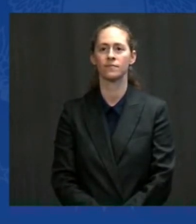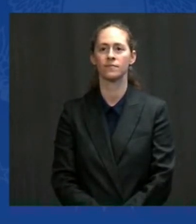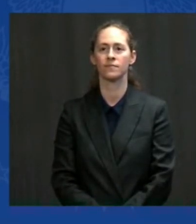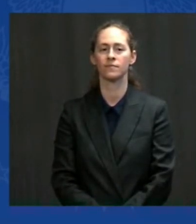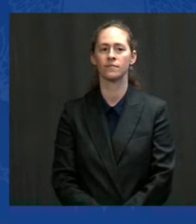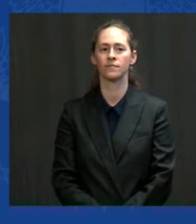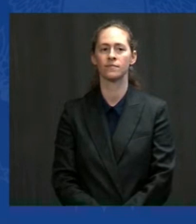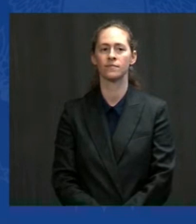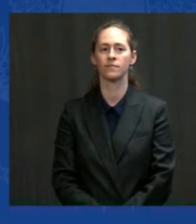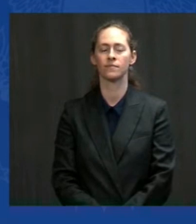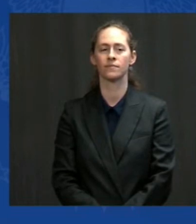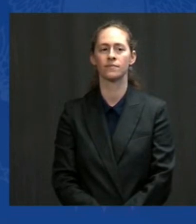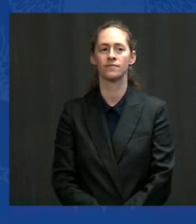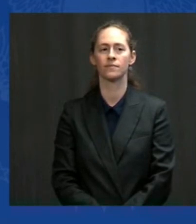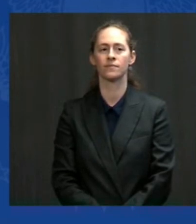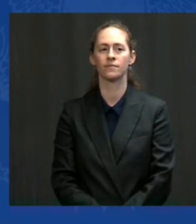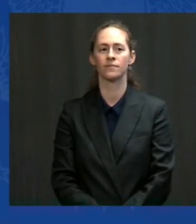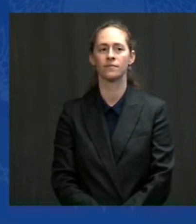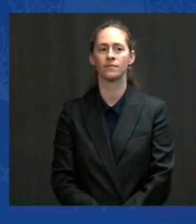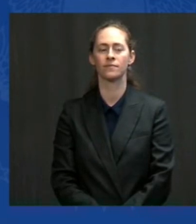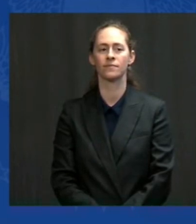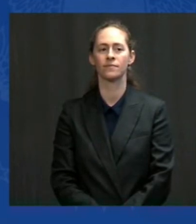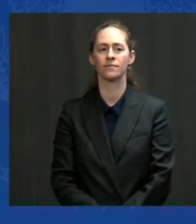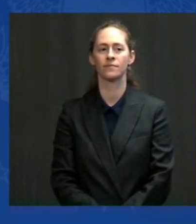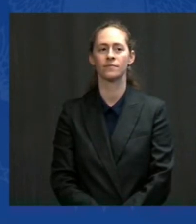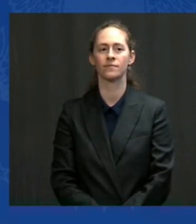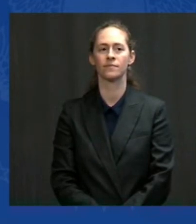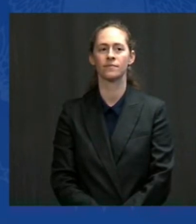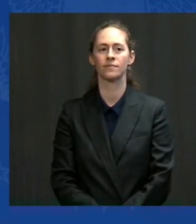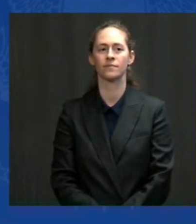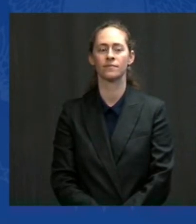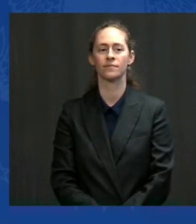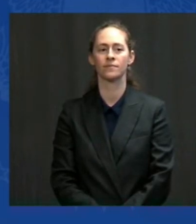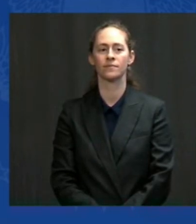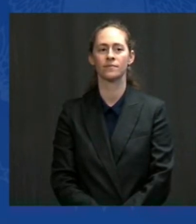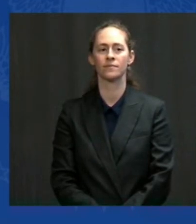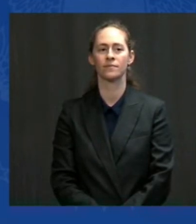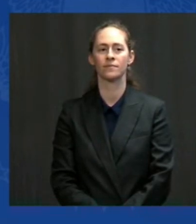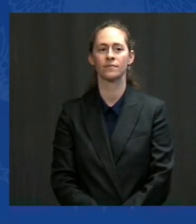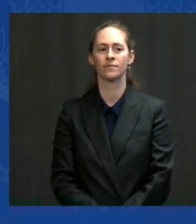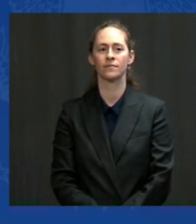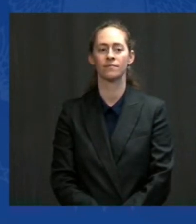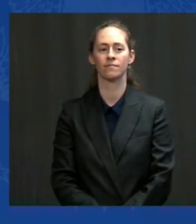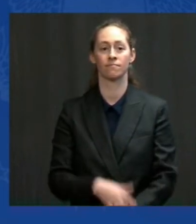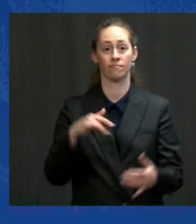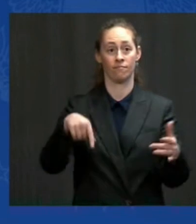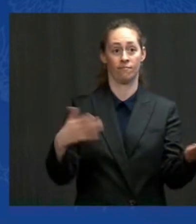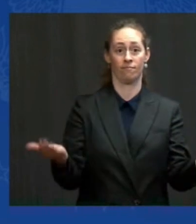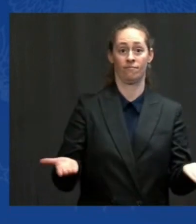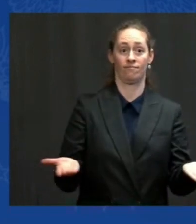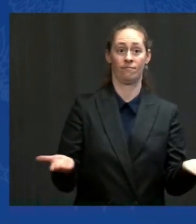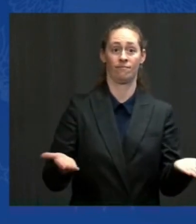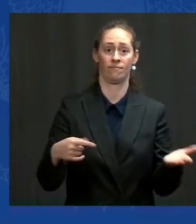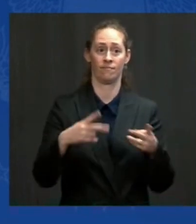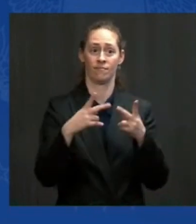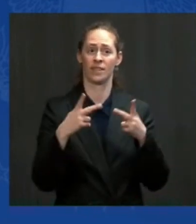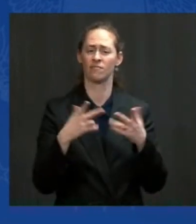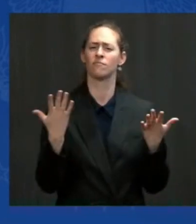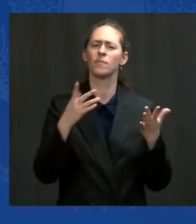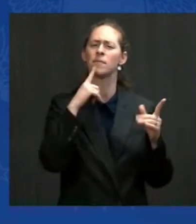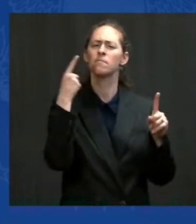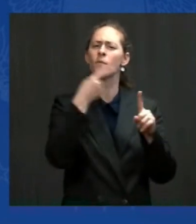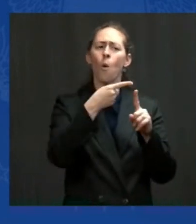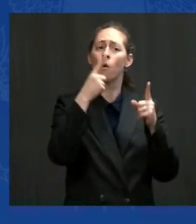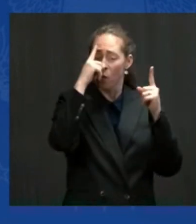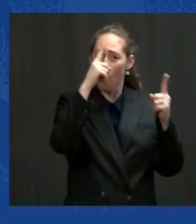mission statement, which is more of a heartbeat than a slogan, a place where our focus is learning and student success is